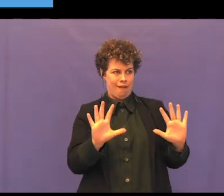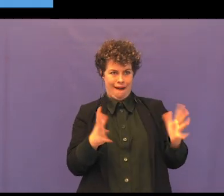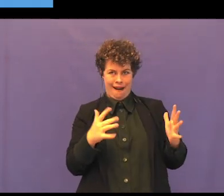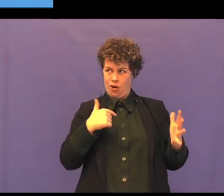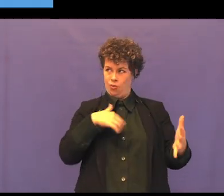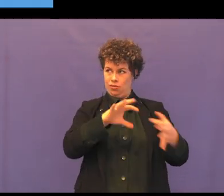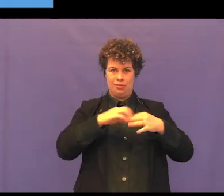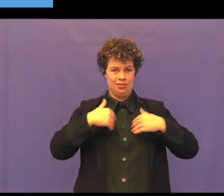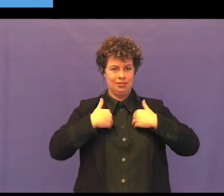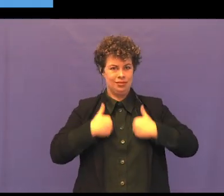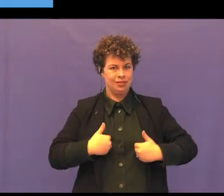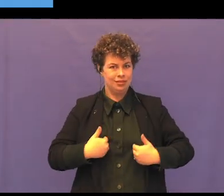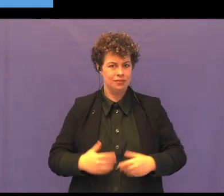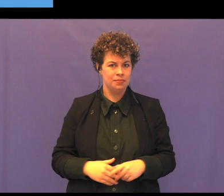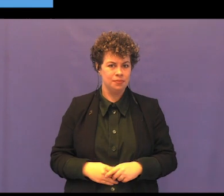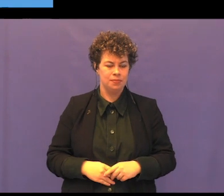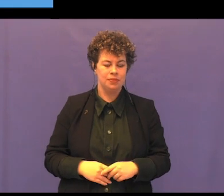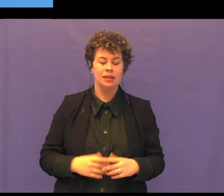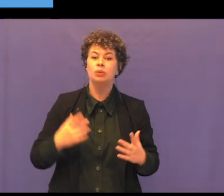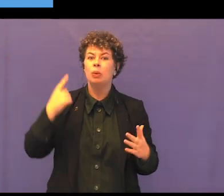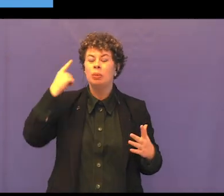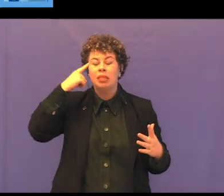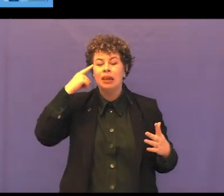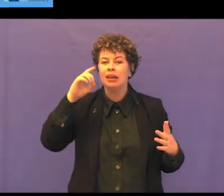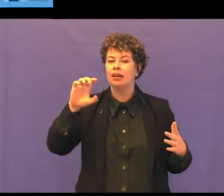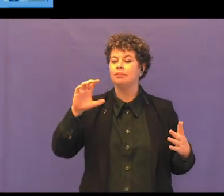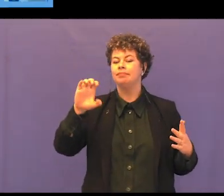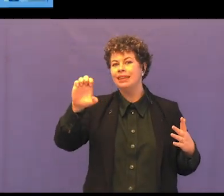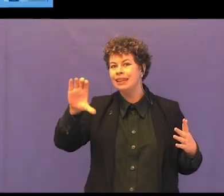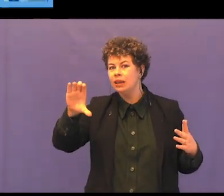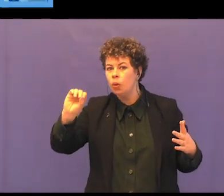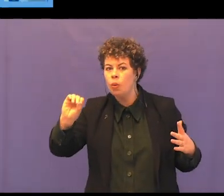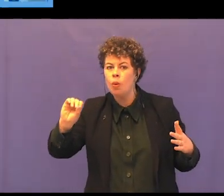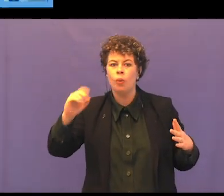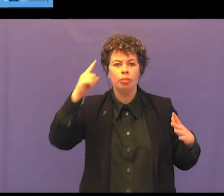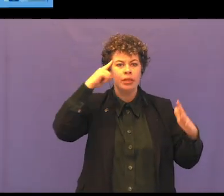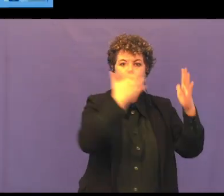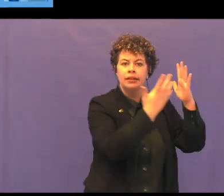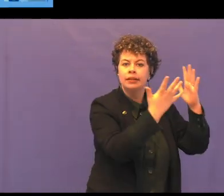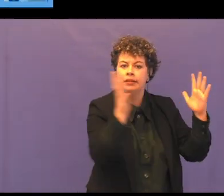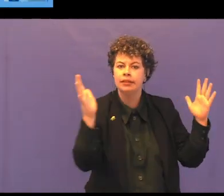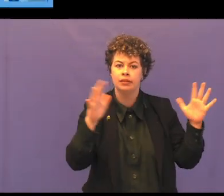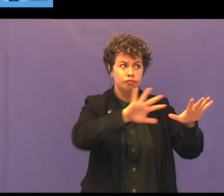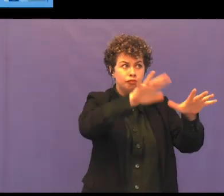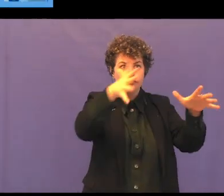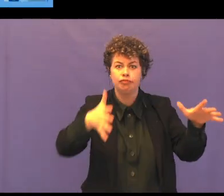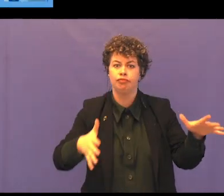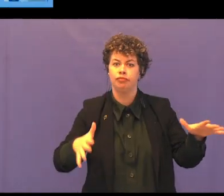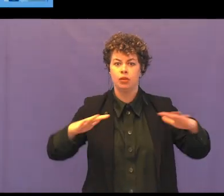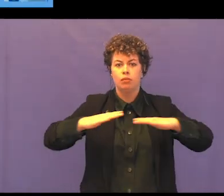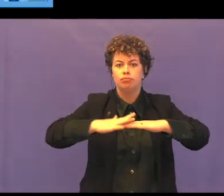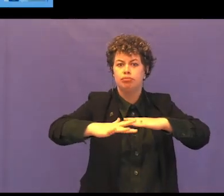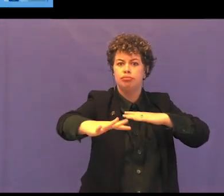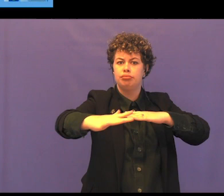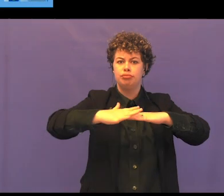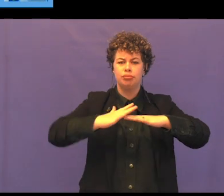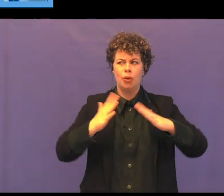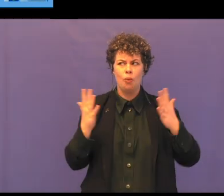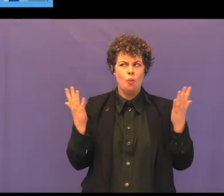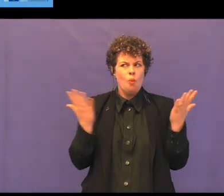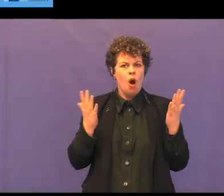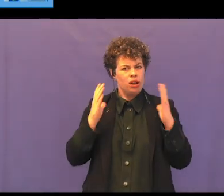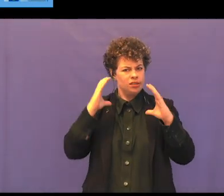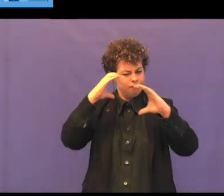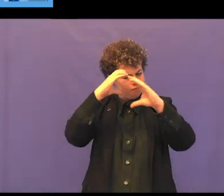kinds of things might we begin to look at? So what I want to look at first is what I'm going to